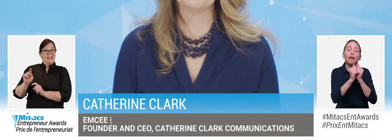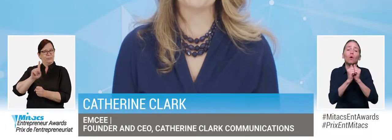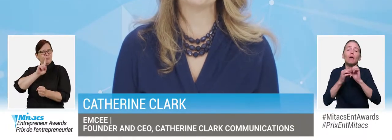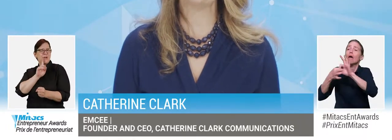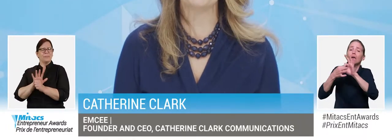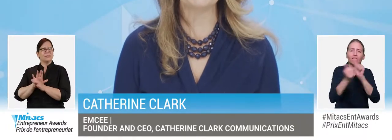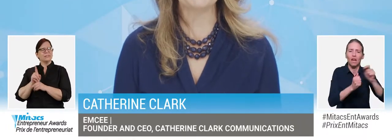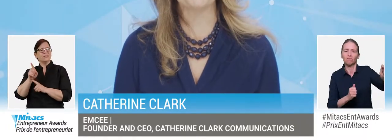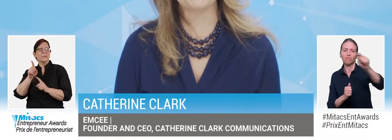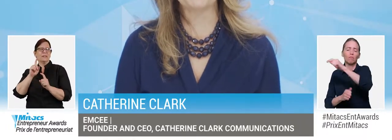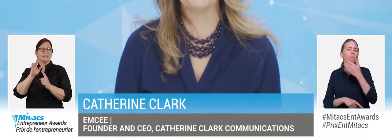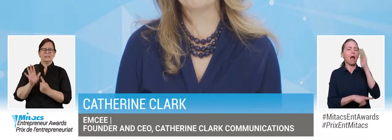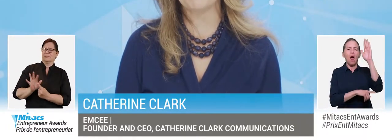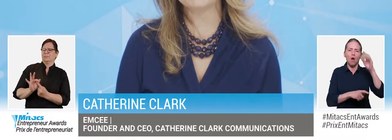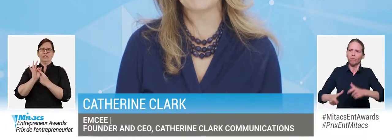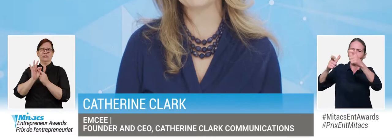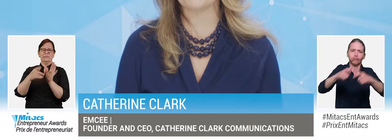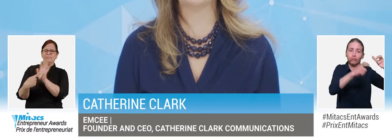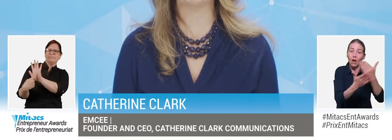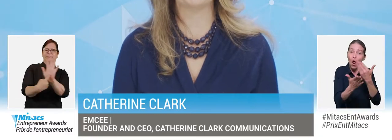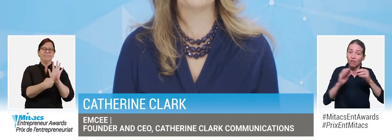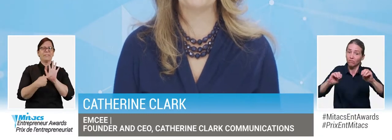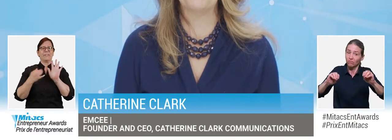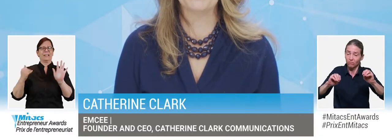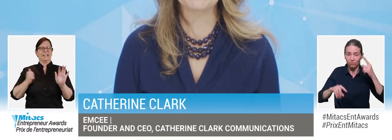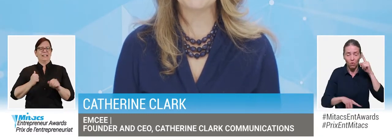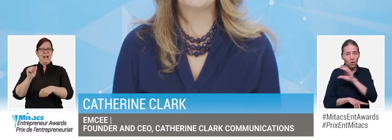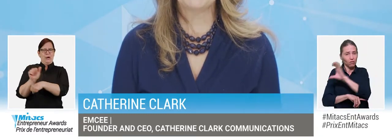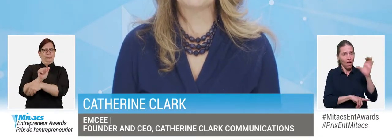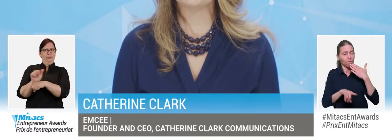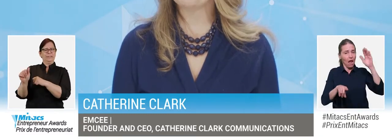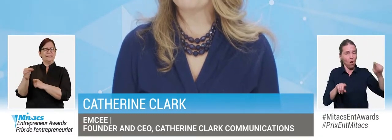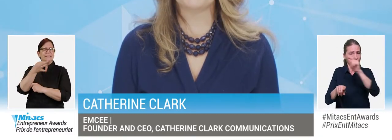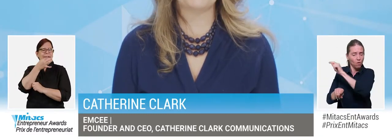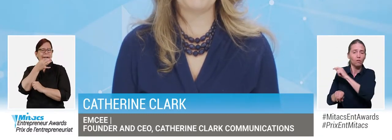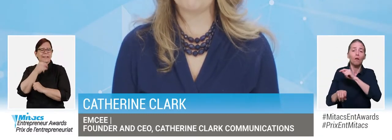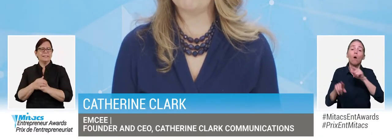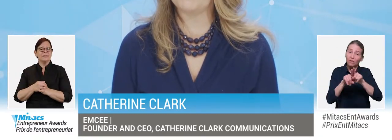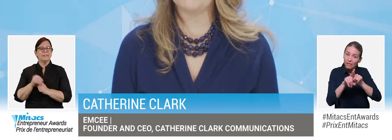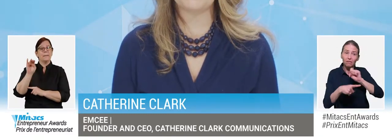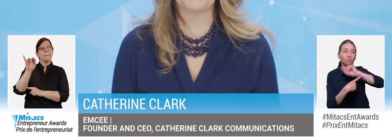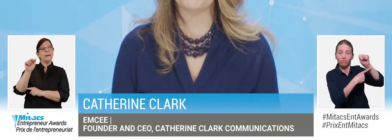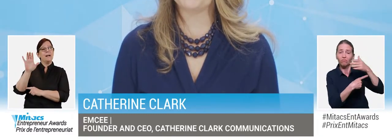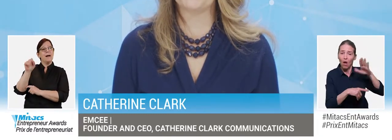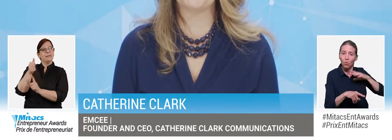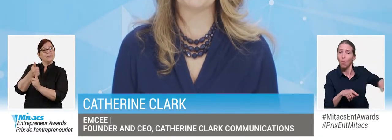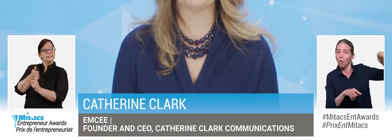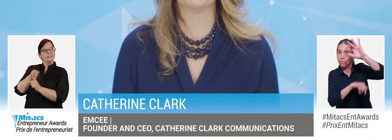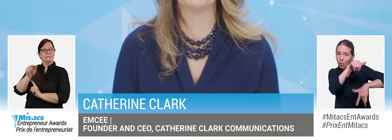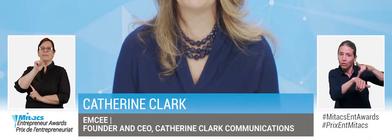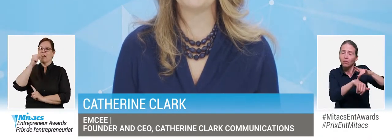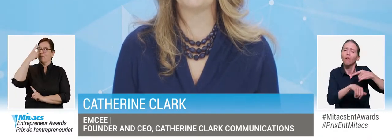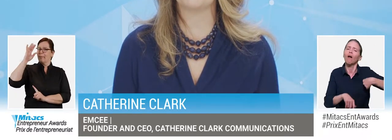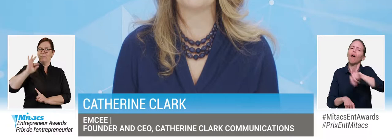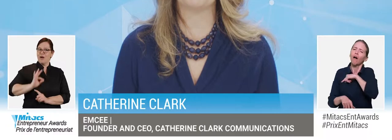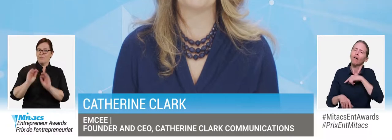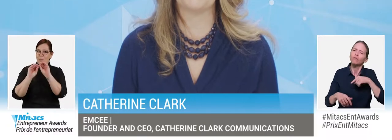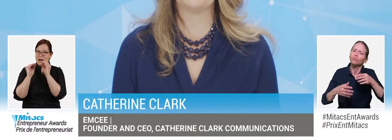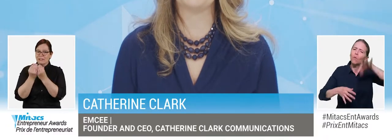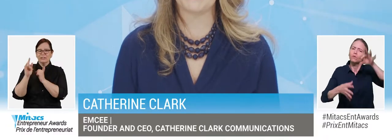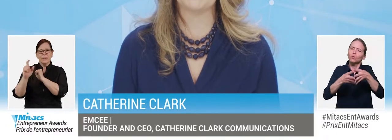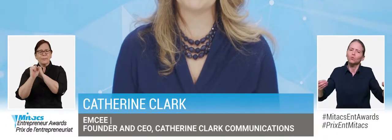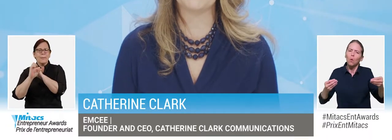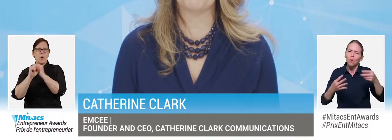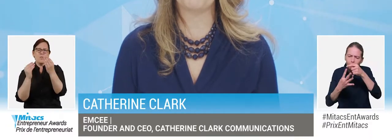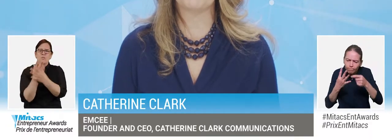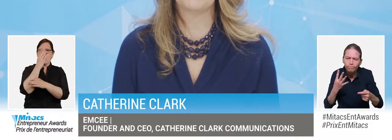ready to enjoy the 2021 Mitacs Entrepreneur Awards, as this promises to be a very special showcase of Canadian